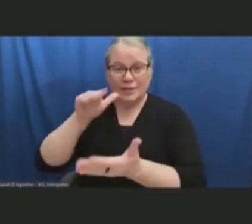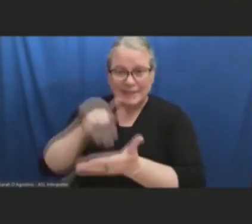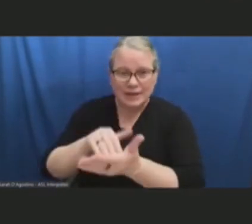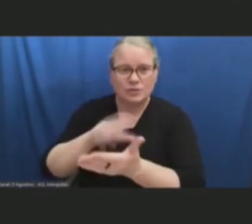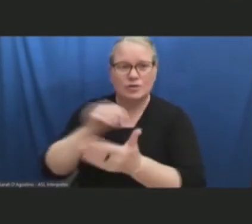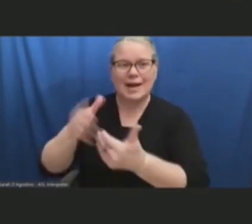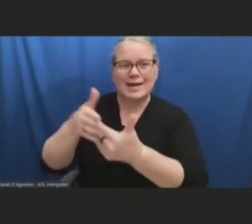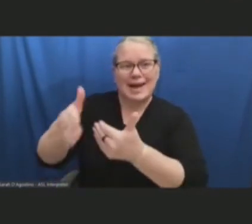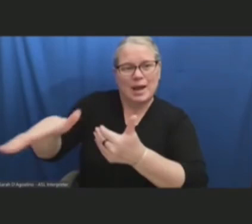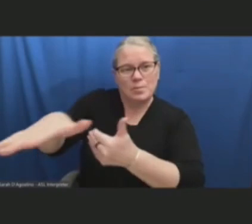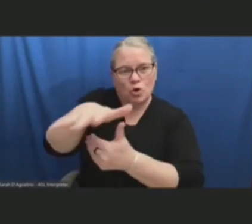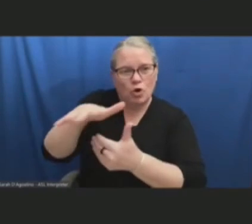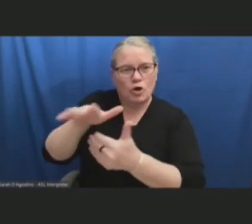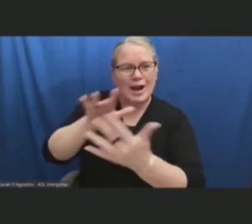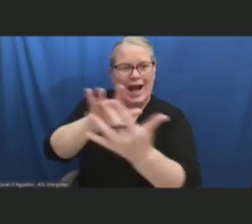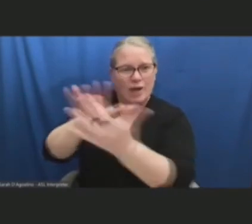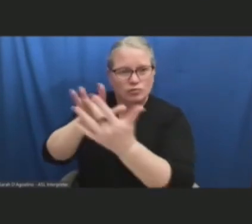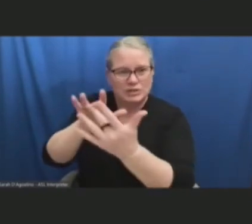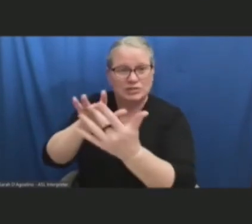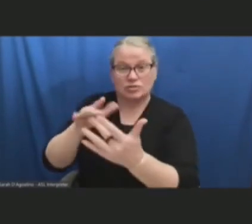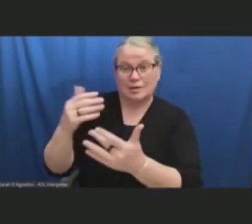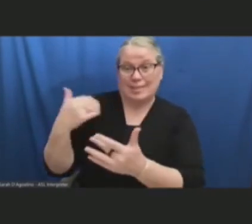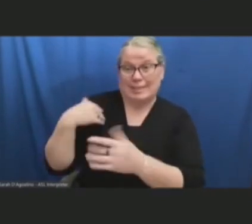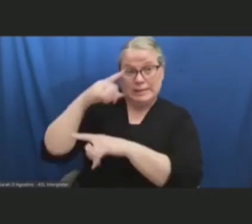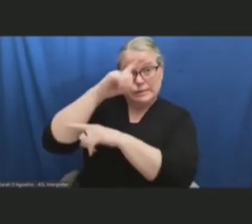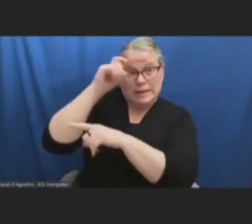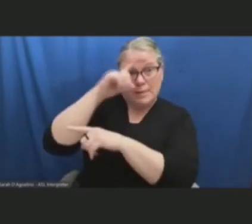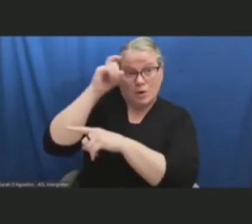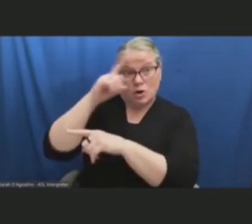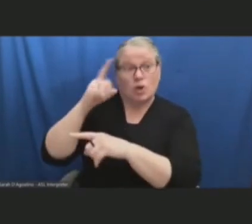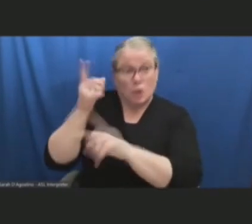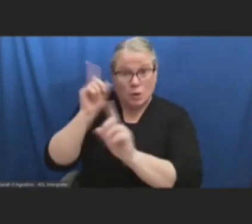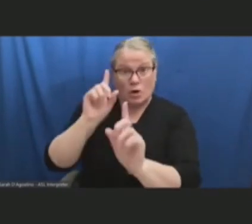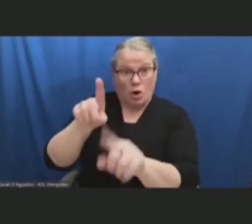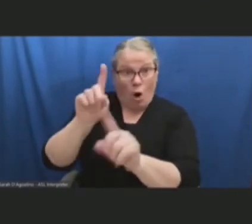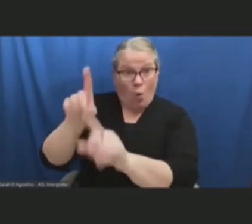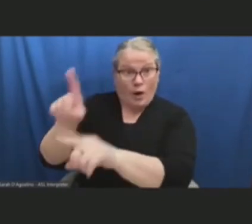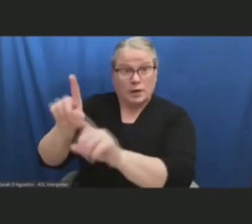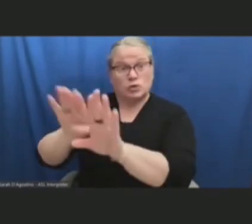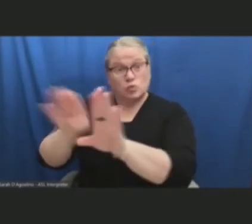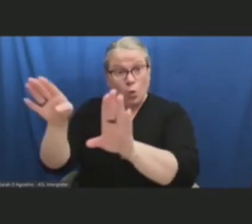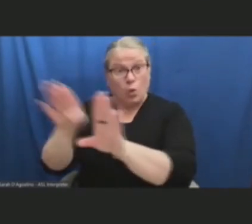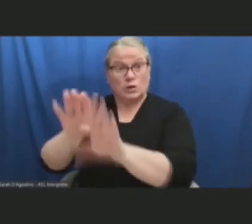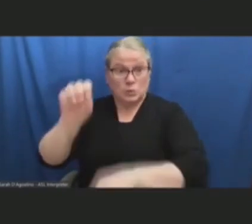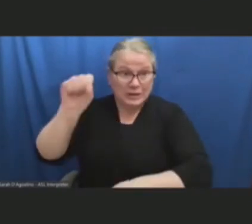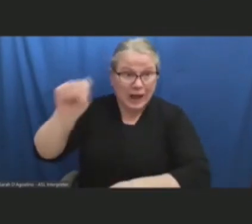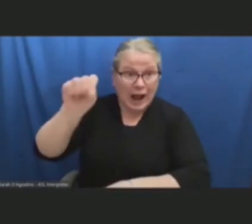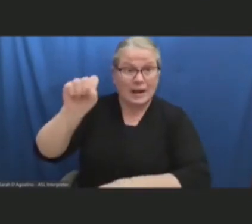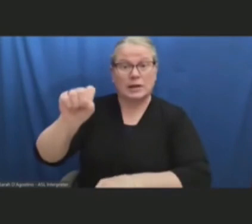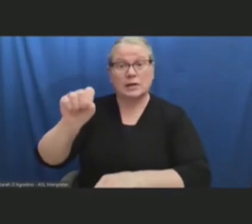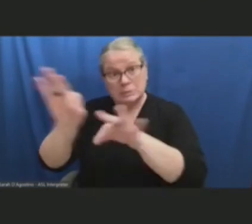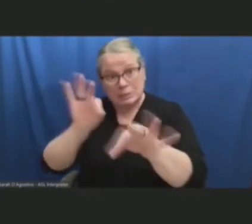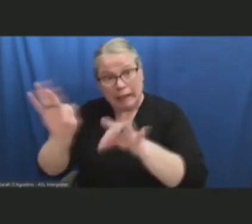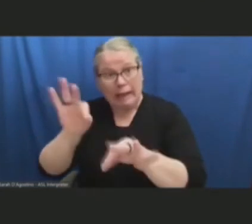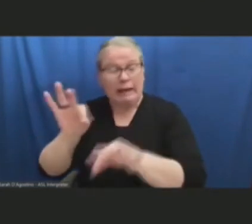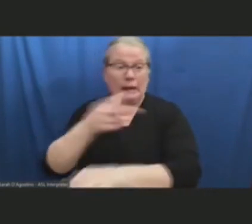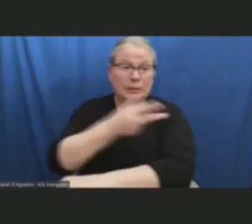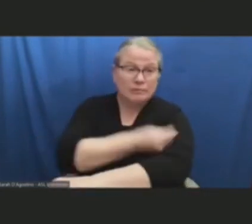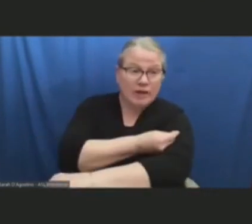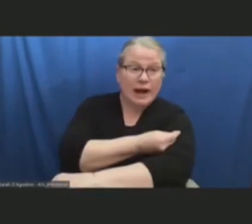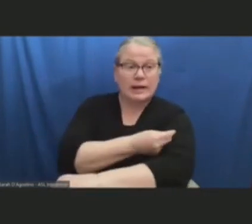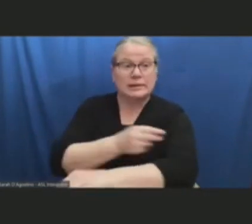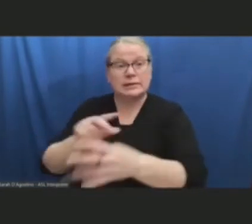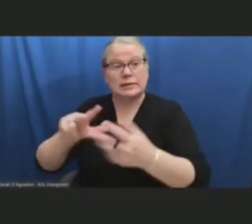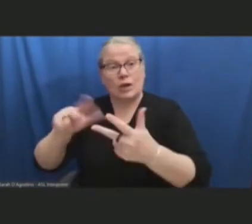LEAP program this summer. We're knocking on doors telling people about boosters and vaccination. So can we do